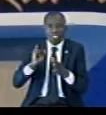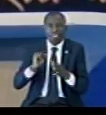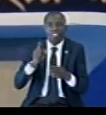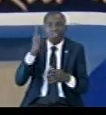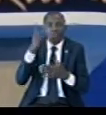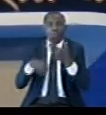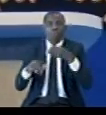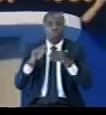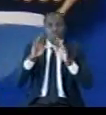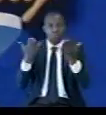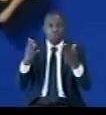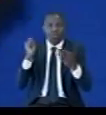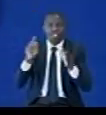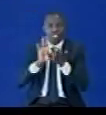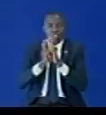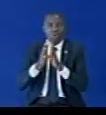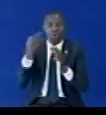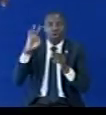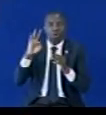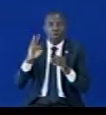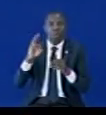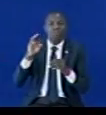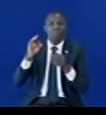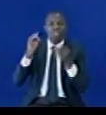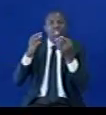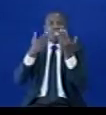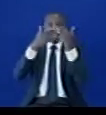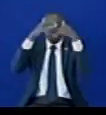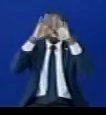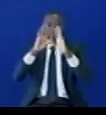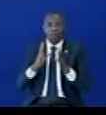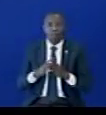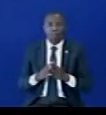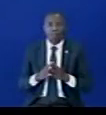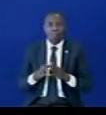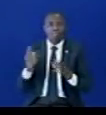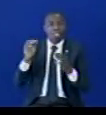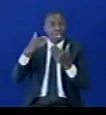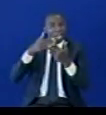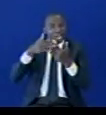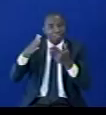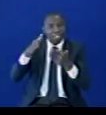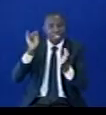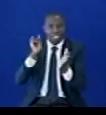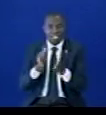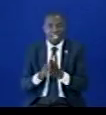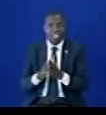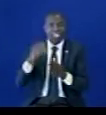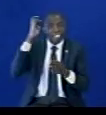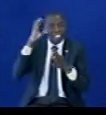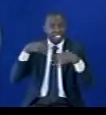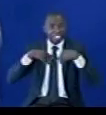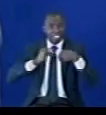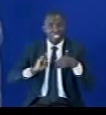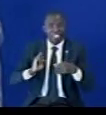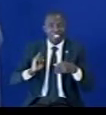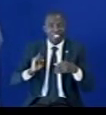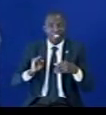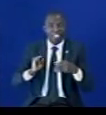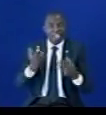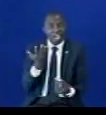of heaven for us to go to heaven. After that, healing.